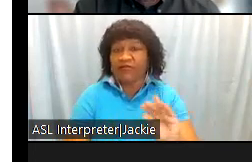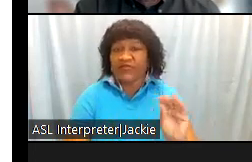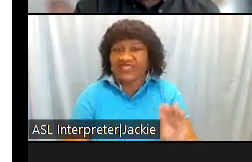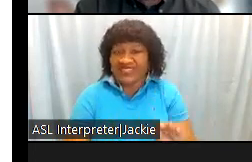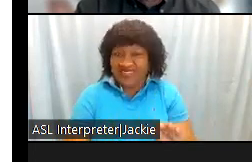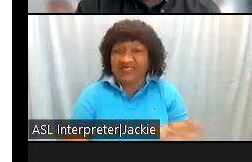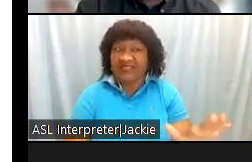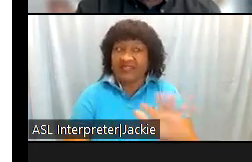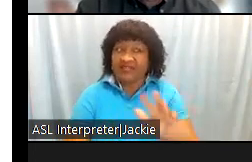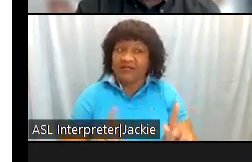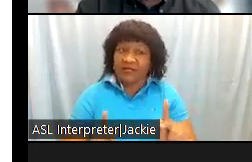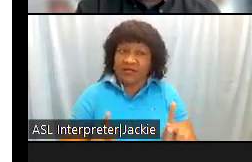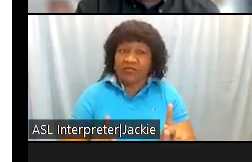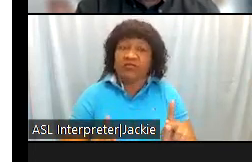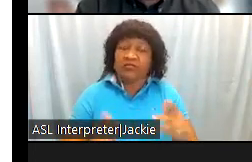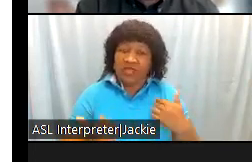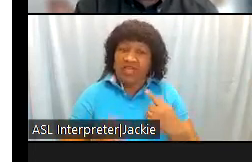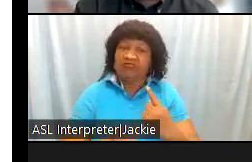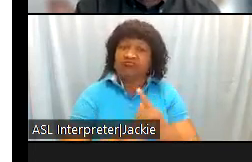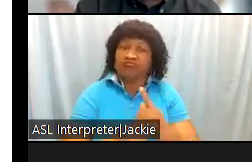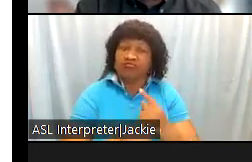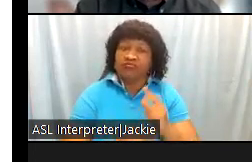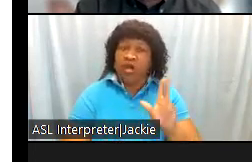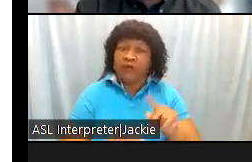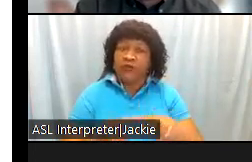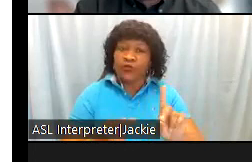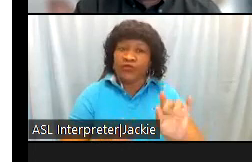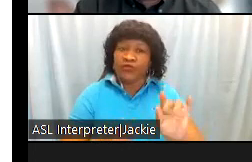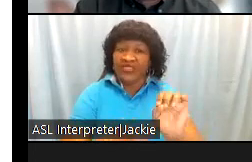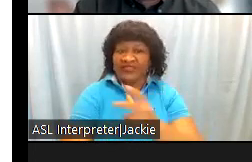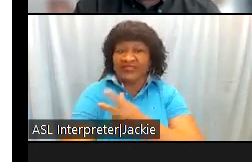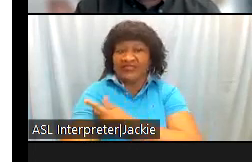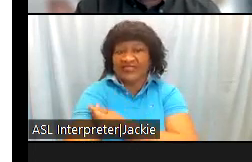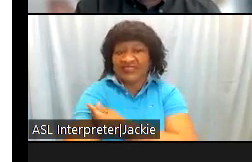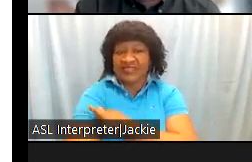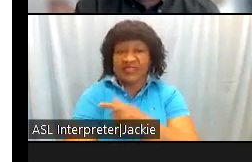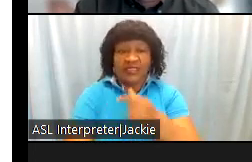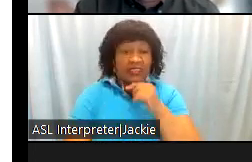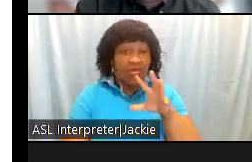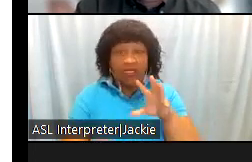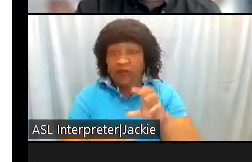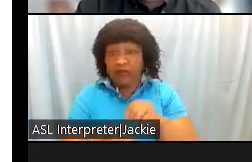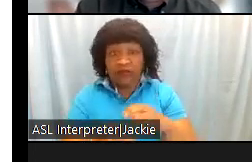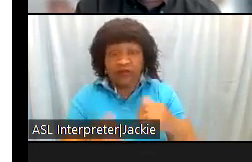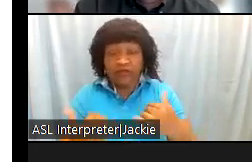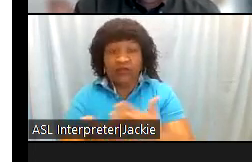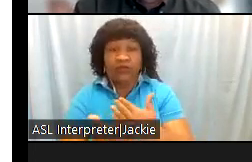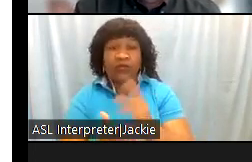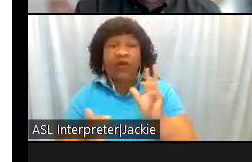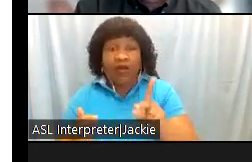42.5% of the population with up-to-date vaccination. And this is not including right now the new